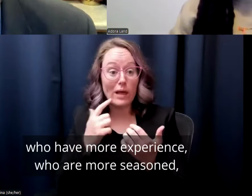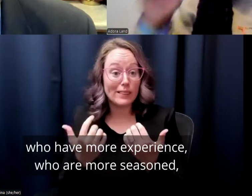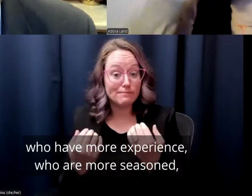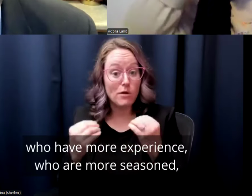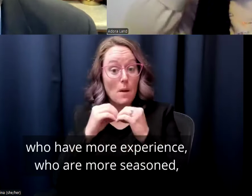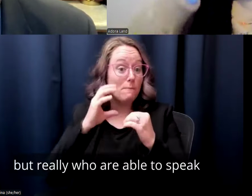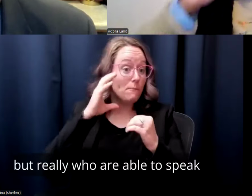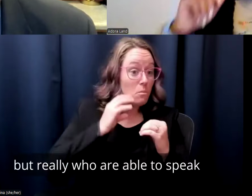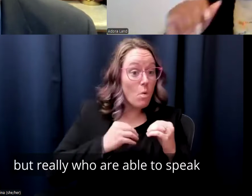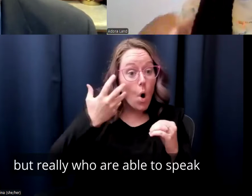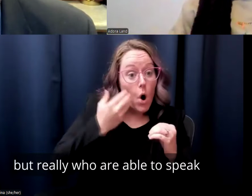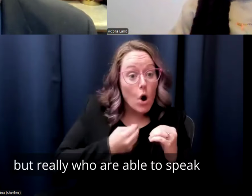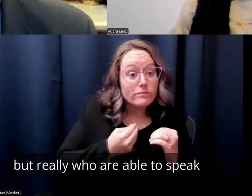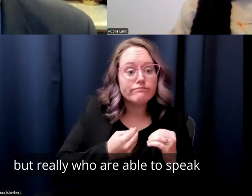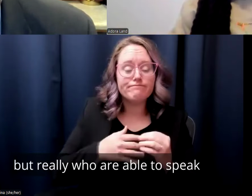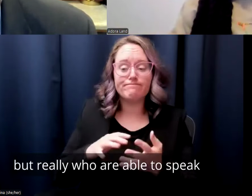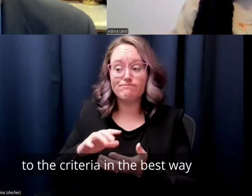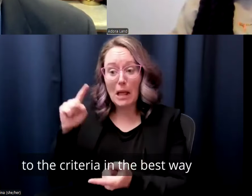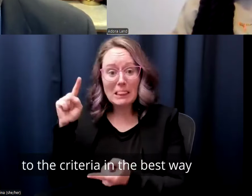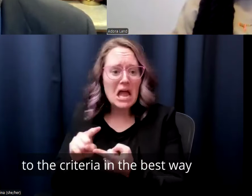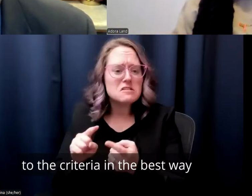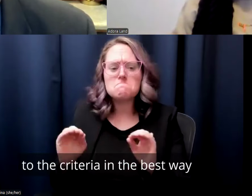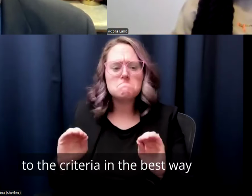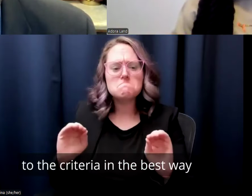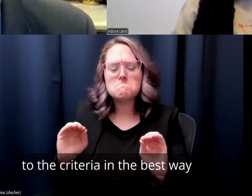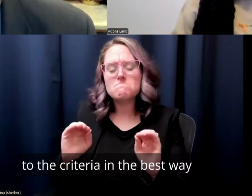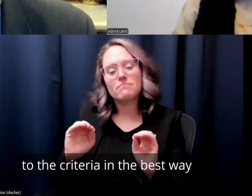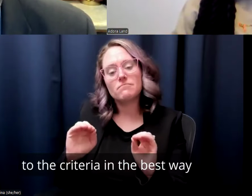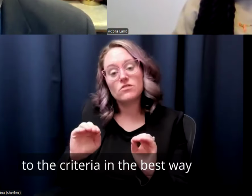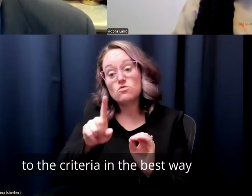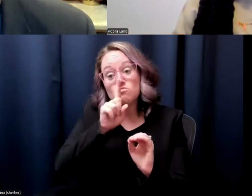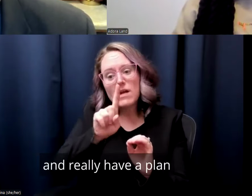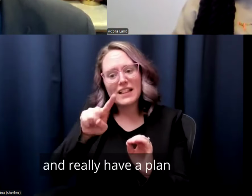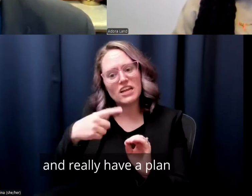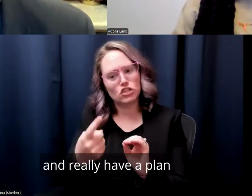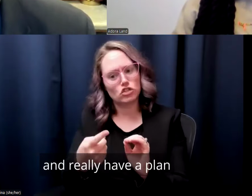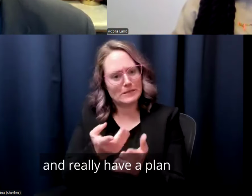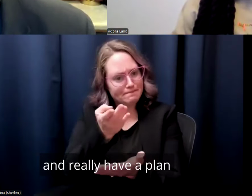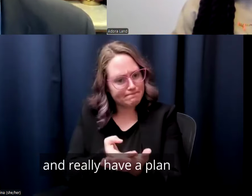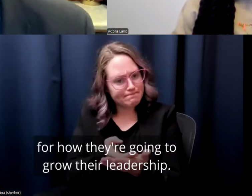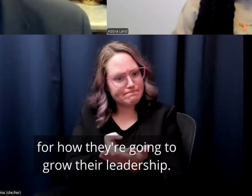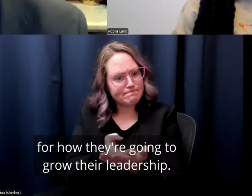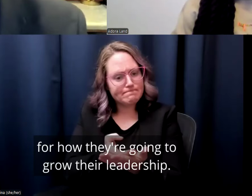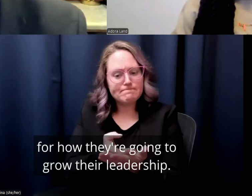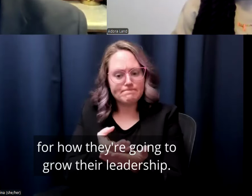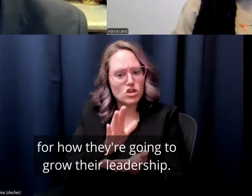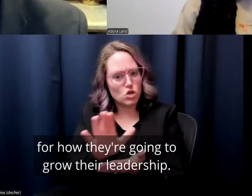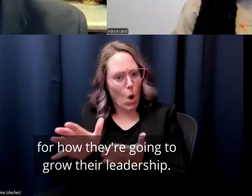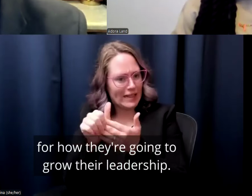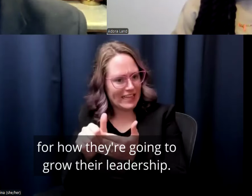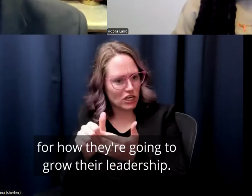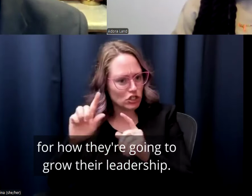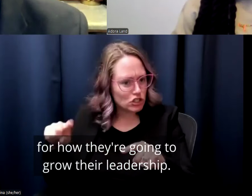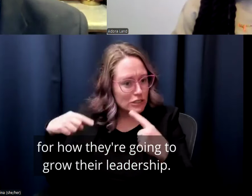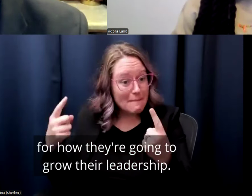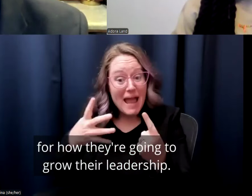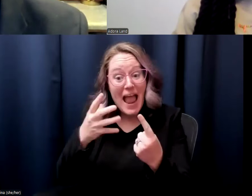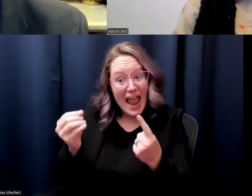more seasoned, but really who are able to speak to the criteria in the best way and really have a plan for how they are going to grow their